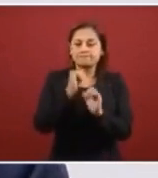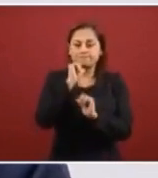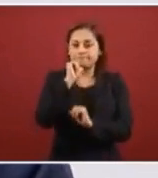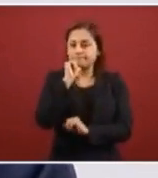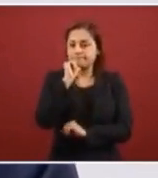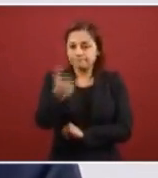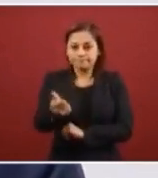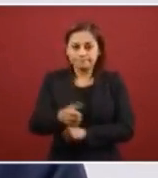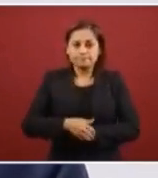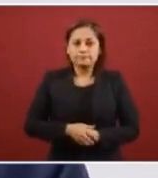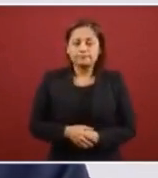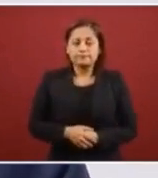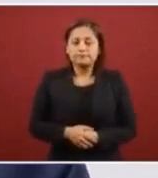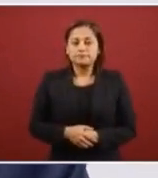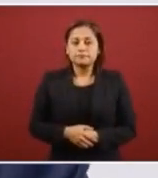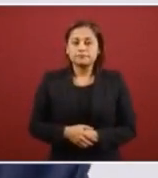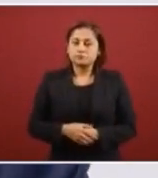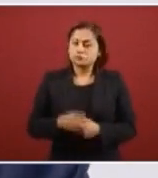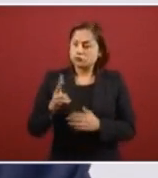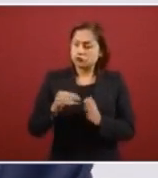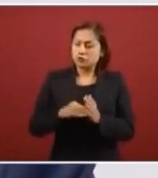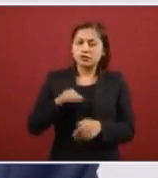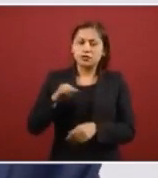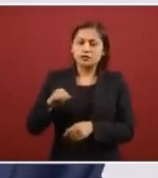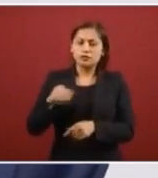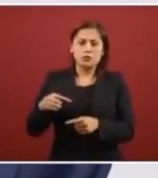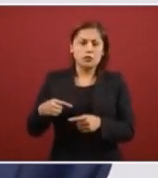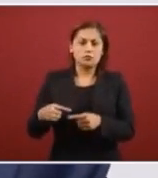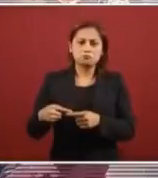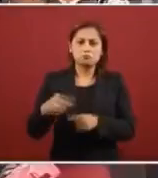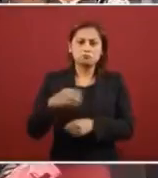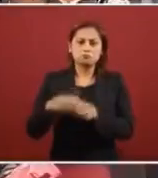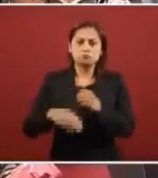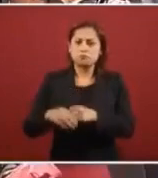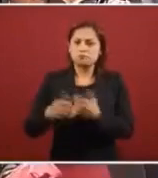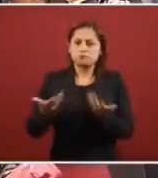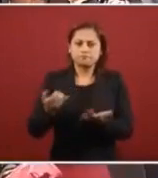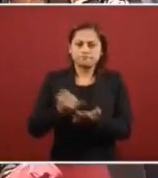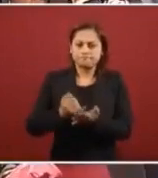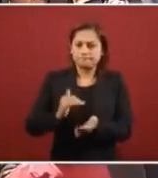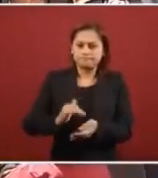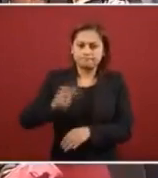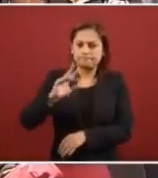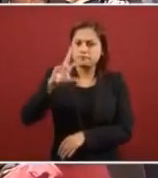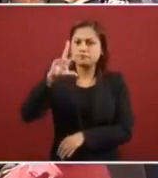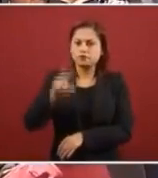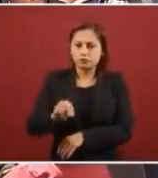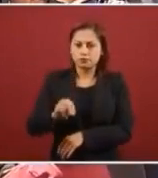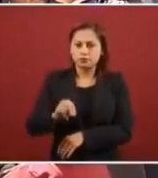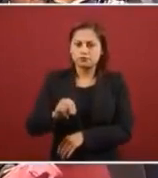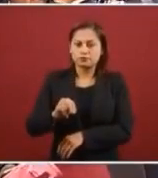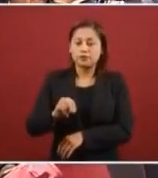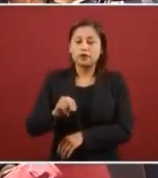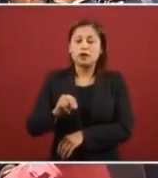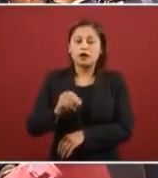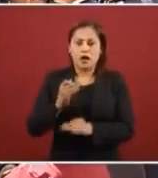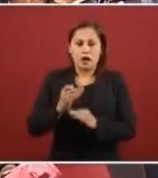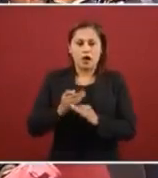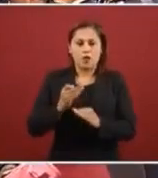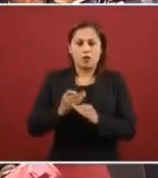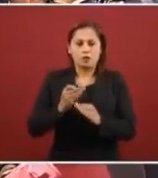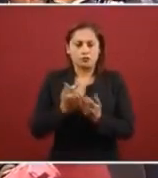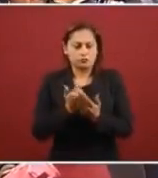the debt has not grown nor will it grow and we are assuming the budget